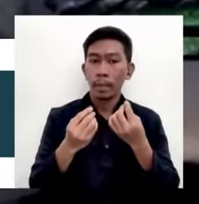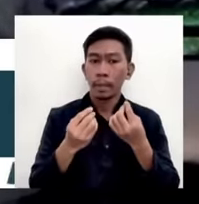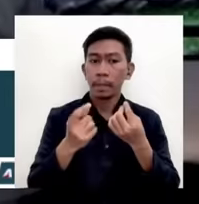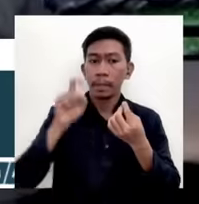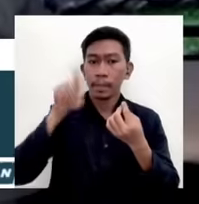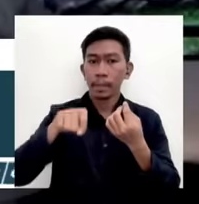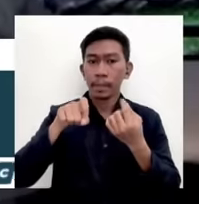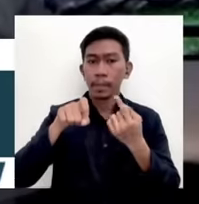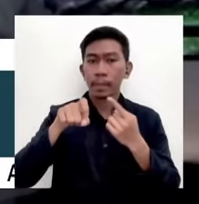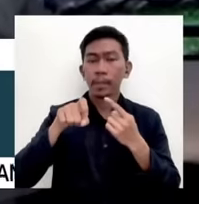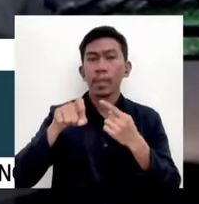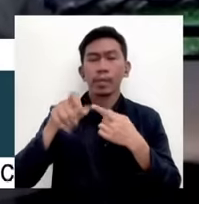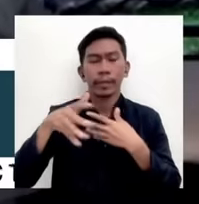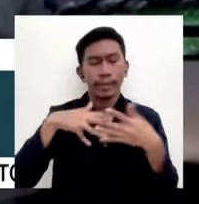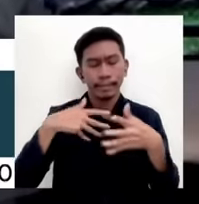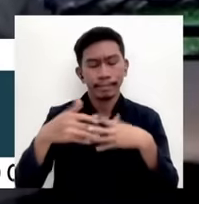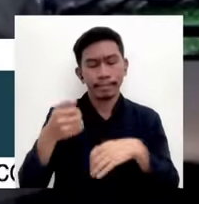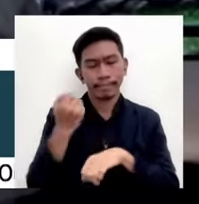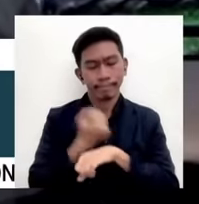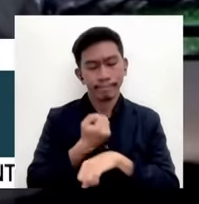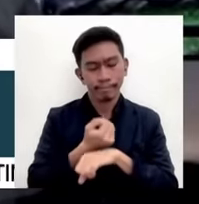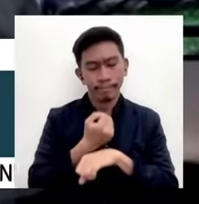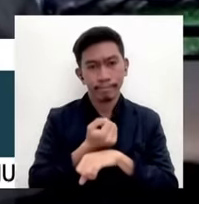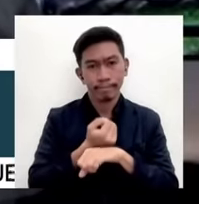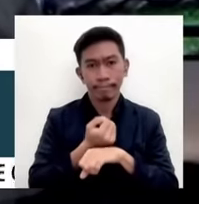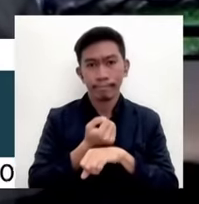kailangan kahit na mahirap gawin yung